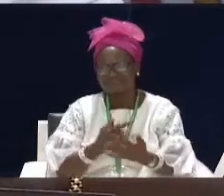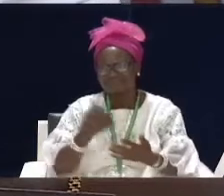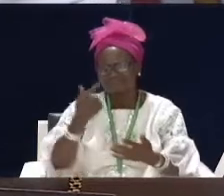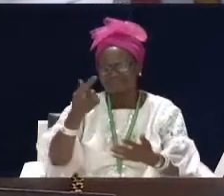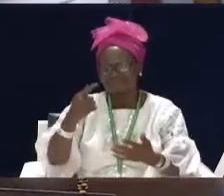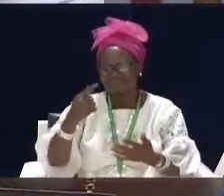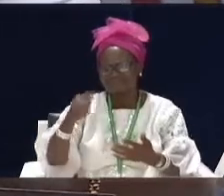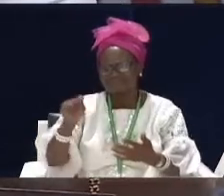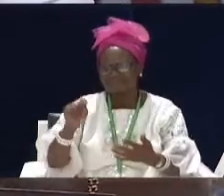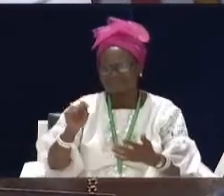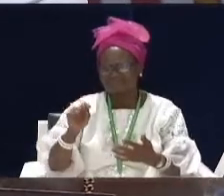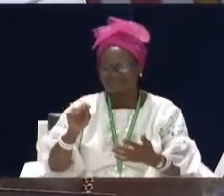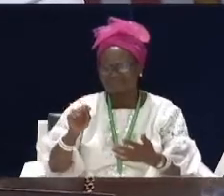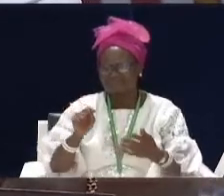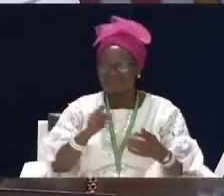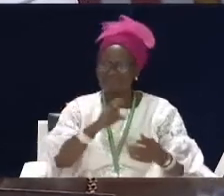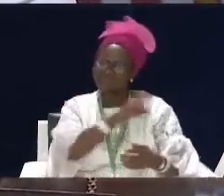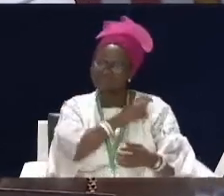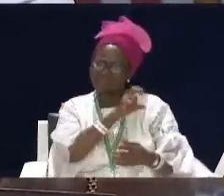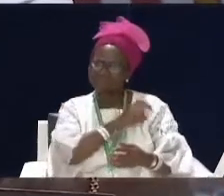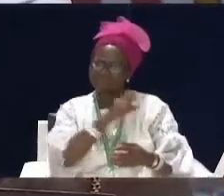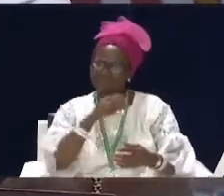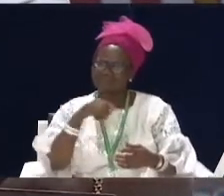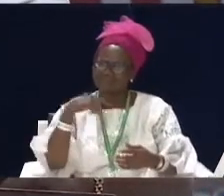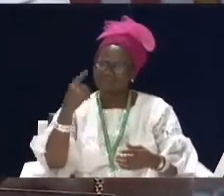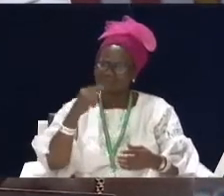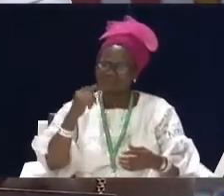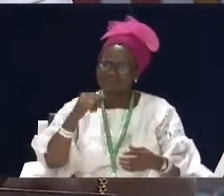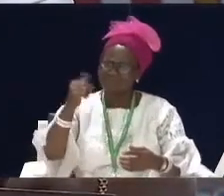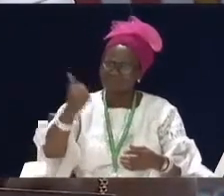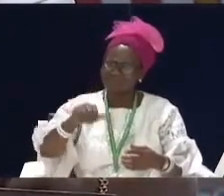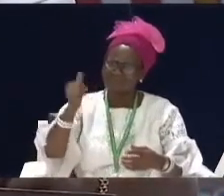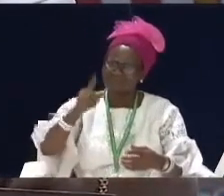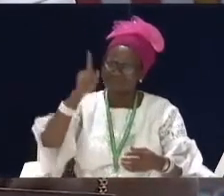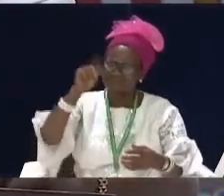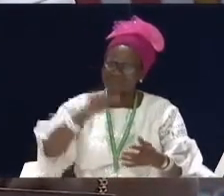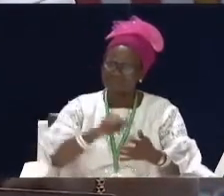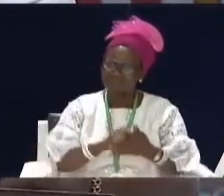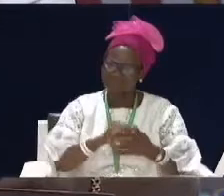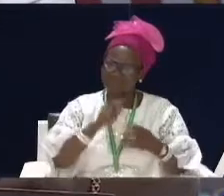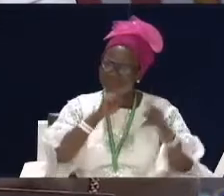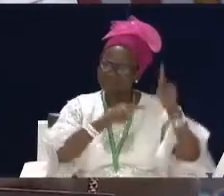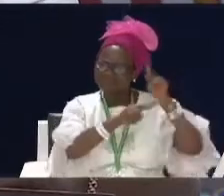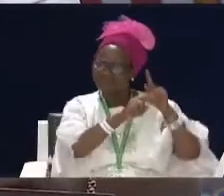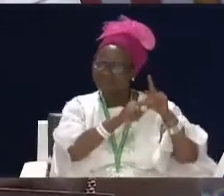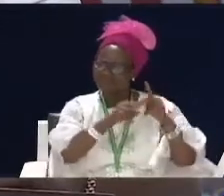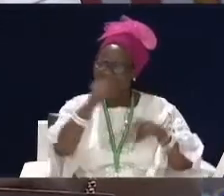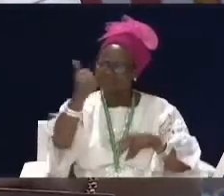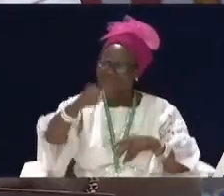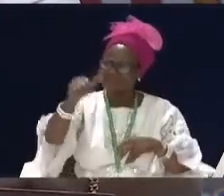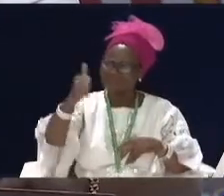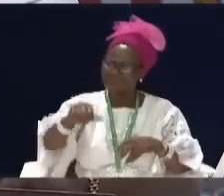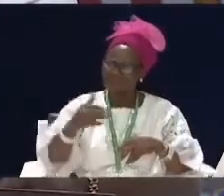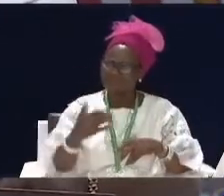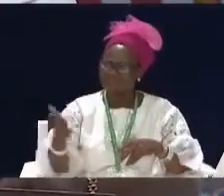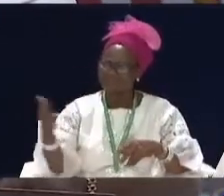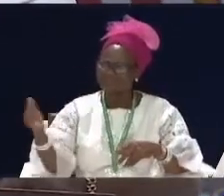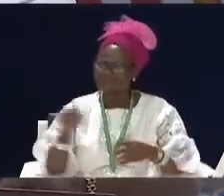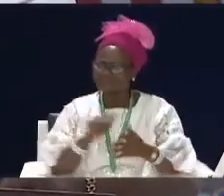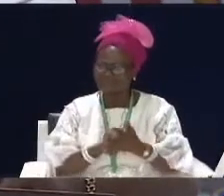police says any prophet who prophesies anything that can cause fear will be